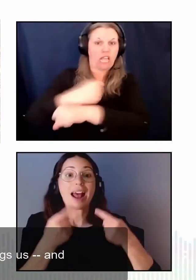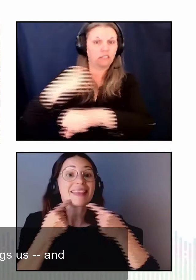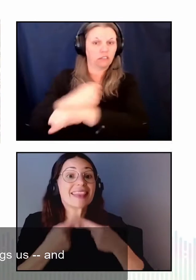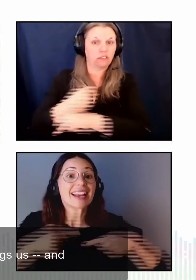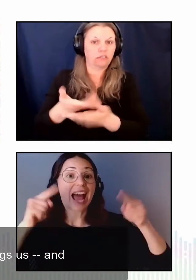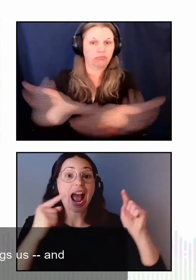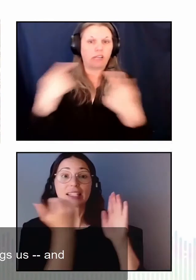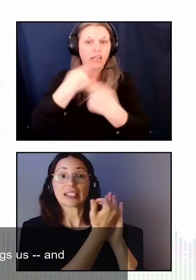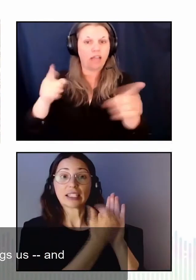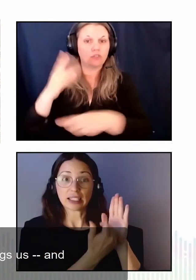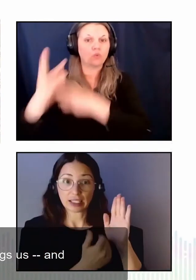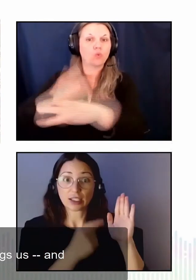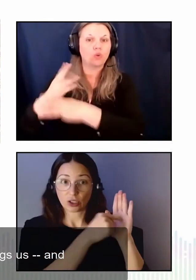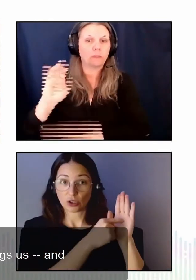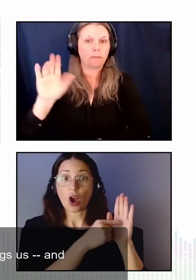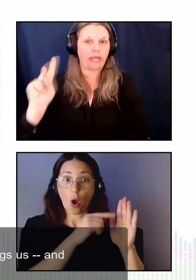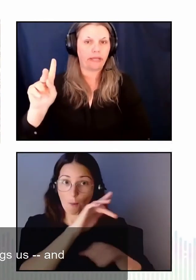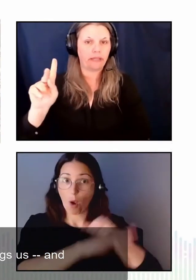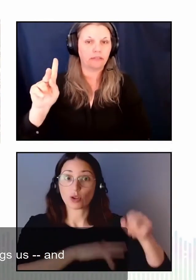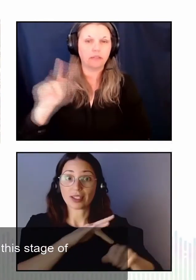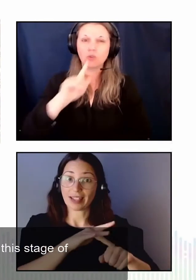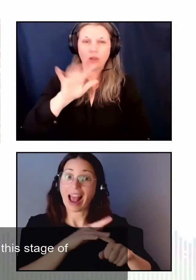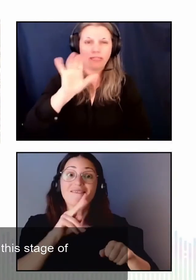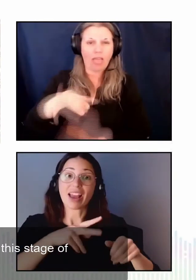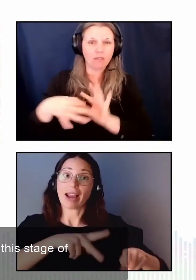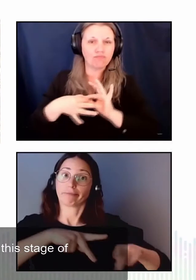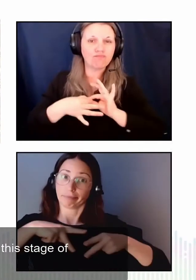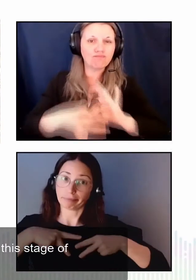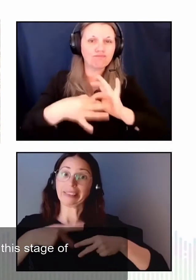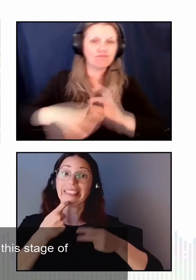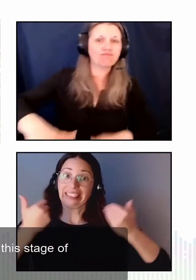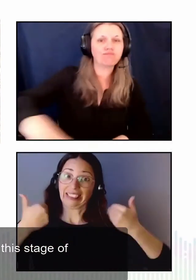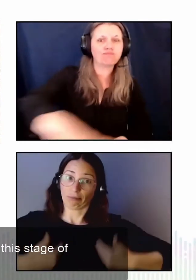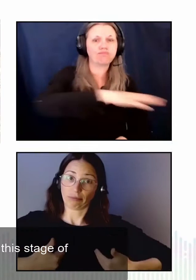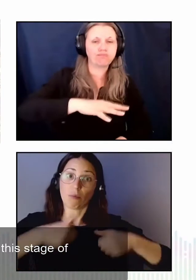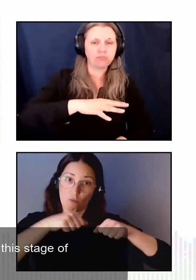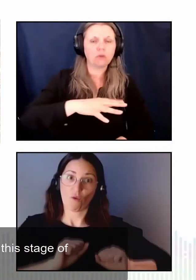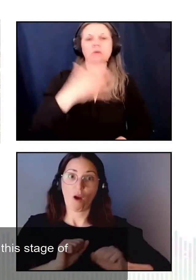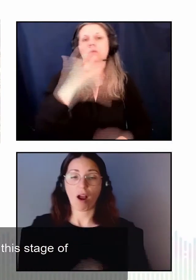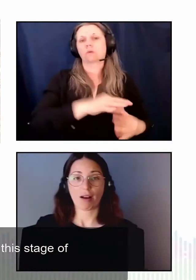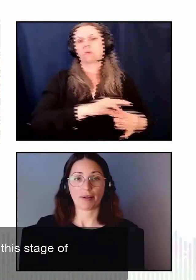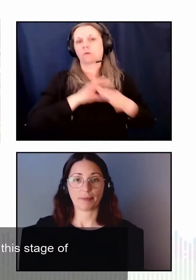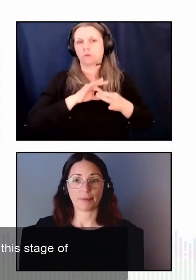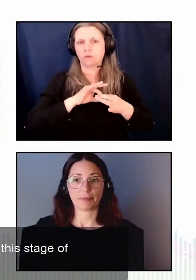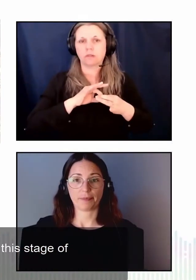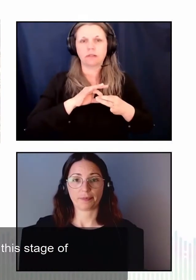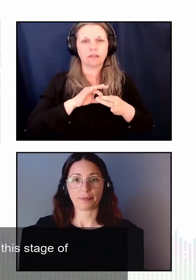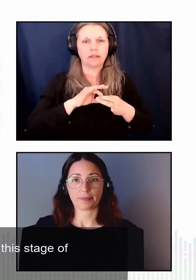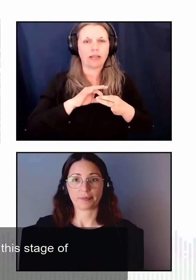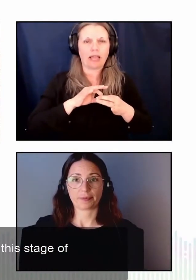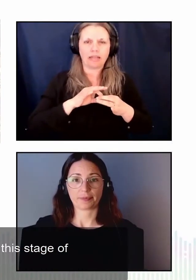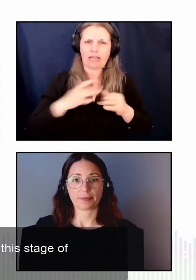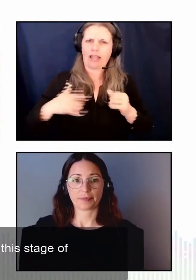It is who we are. It brings us, in particular me, the joy and inspiration at